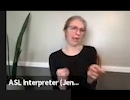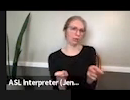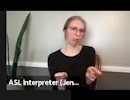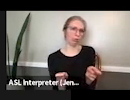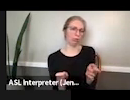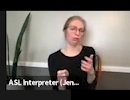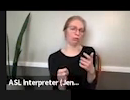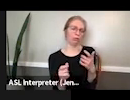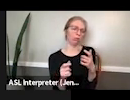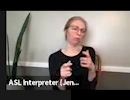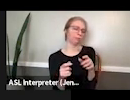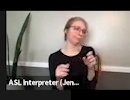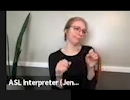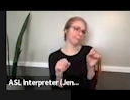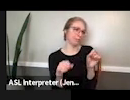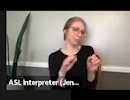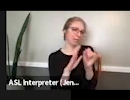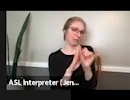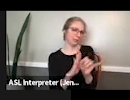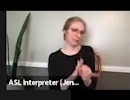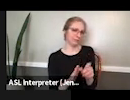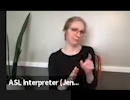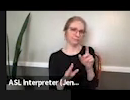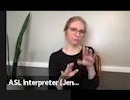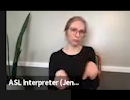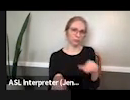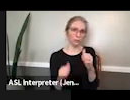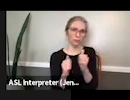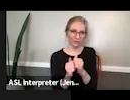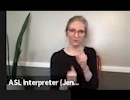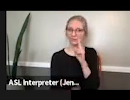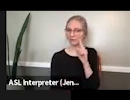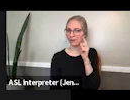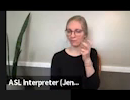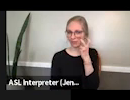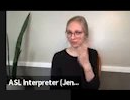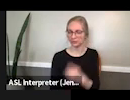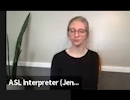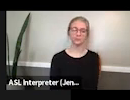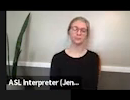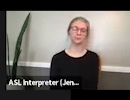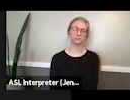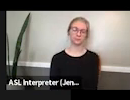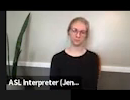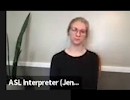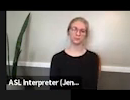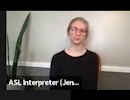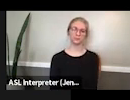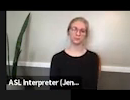possibly identifying kids with deafblindness. You have some other